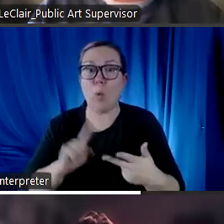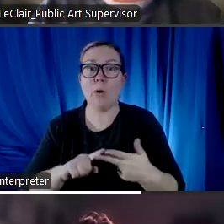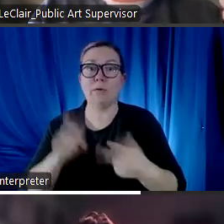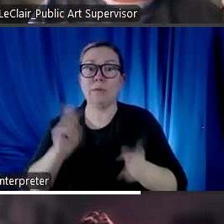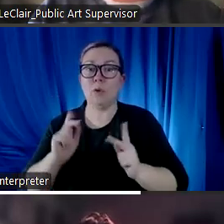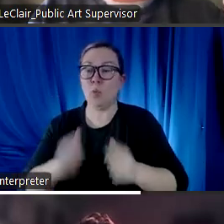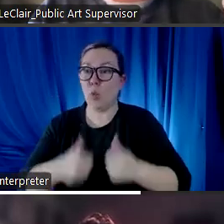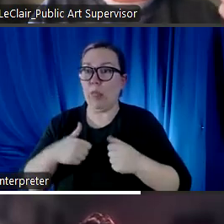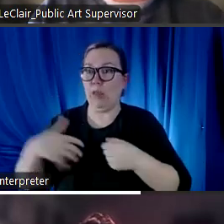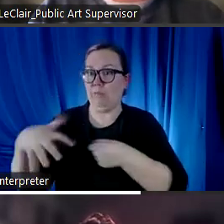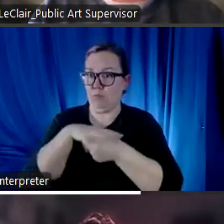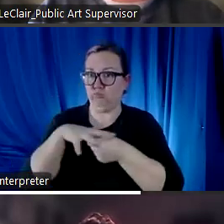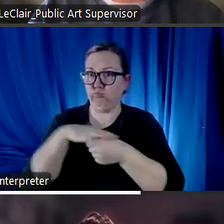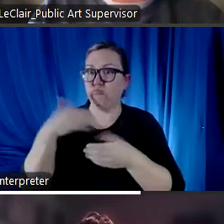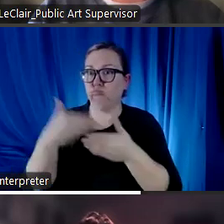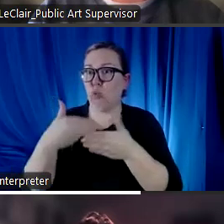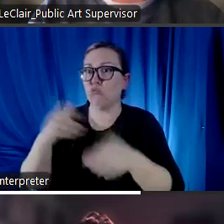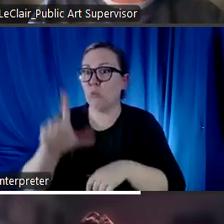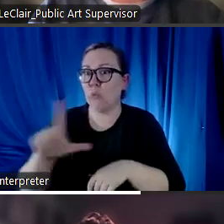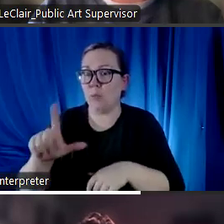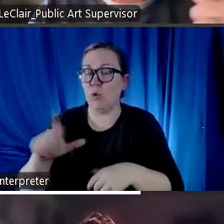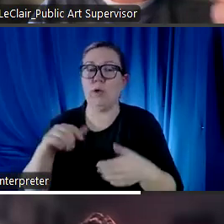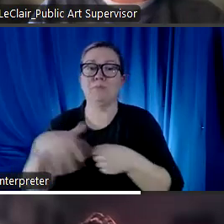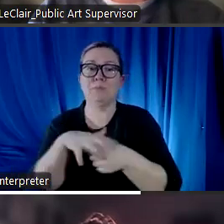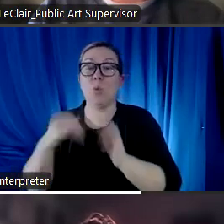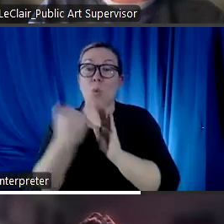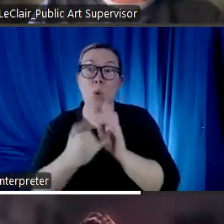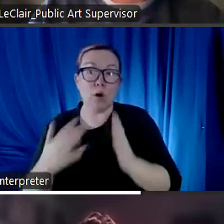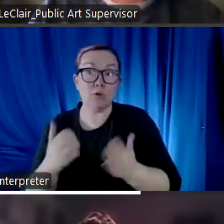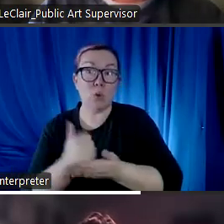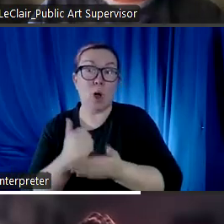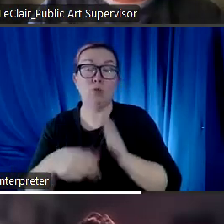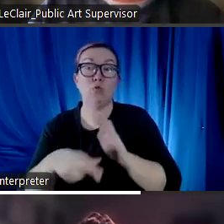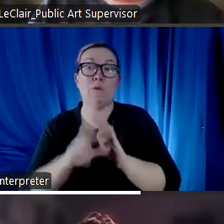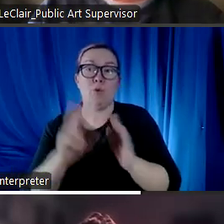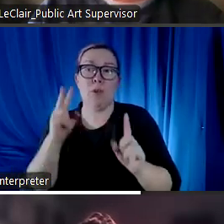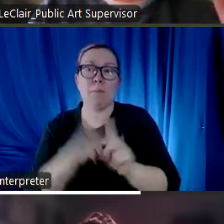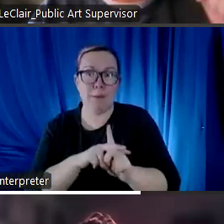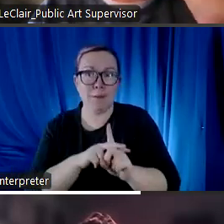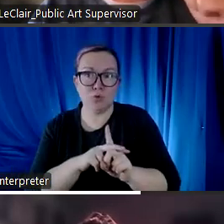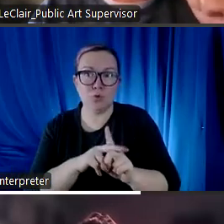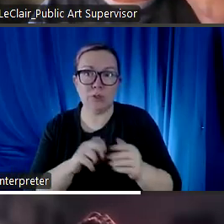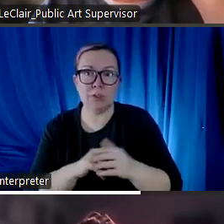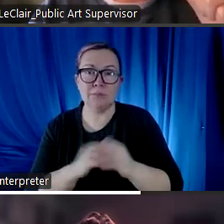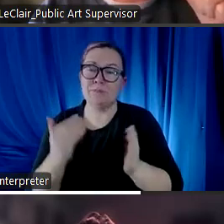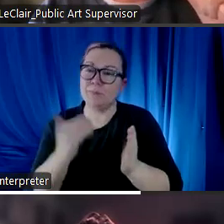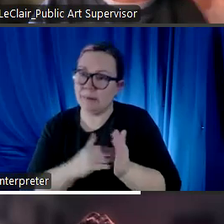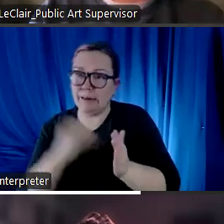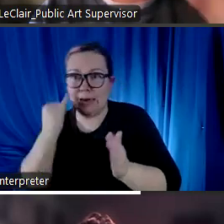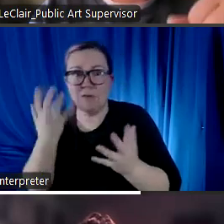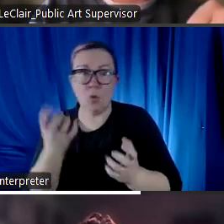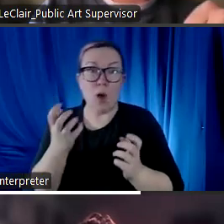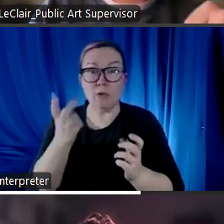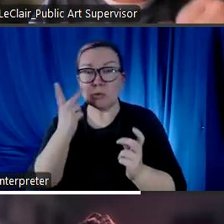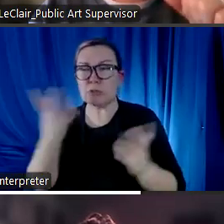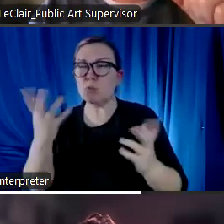the surrounding neighborhood, and some local artists that will help us review these applications. And again, if you want a peek into what that